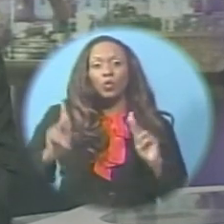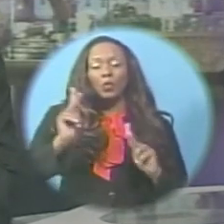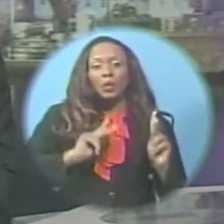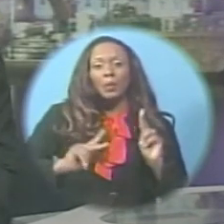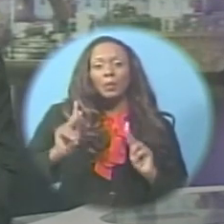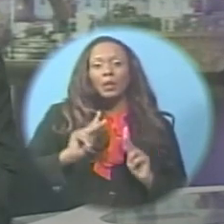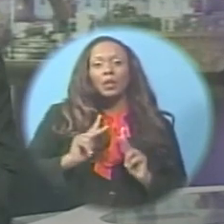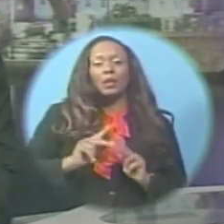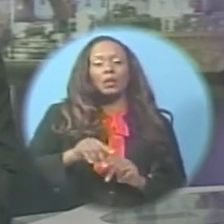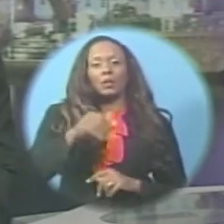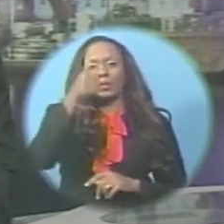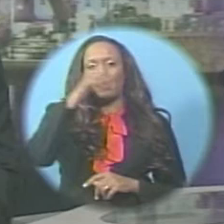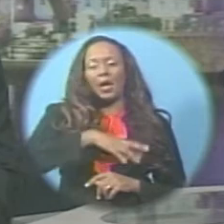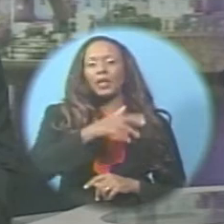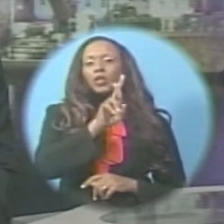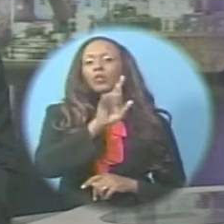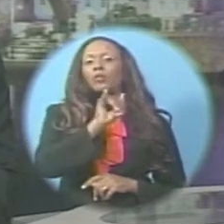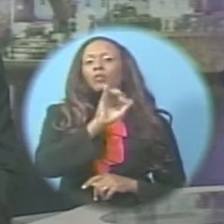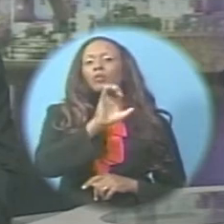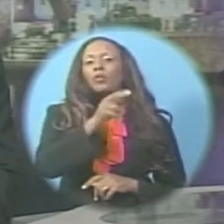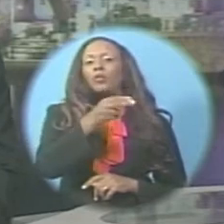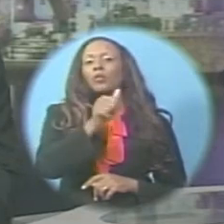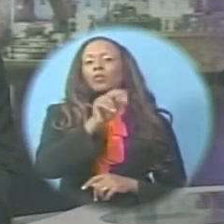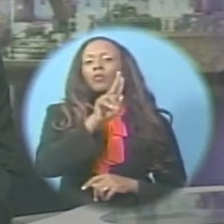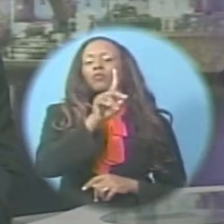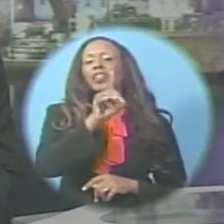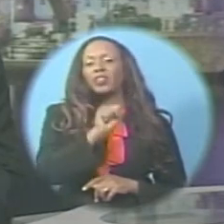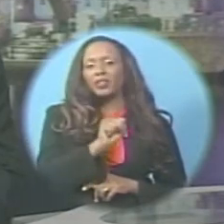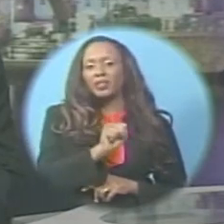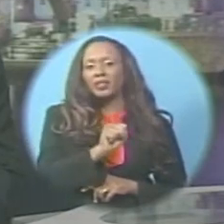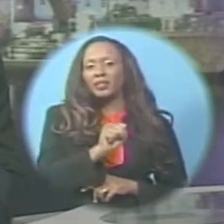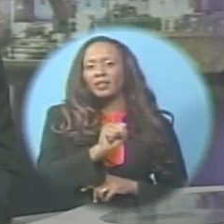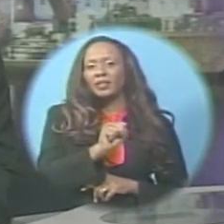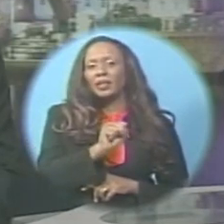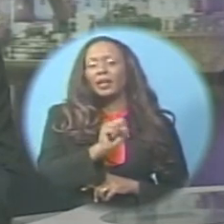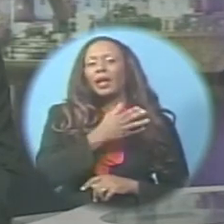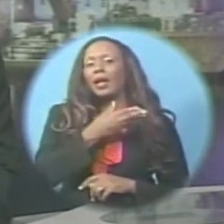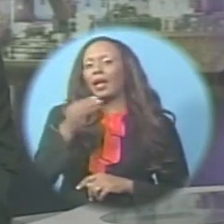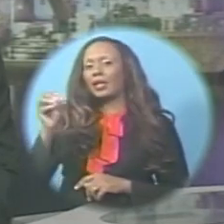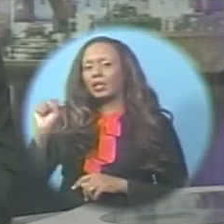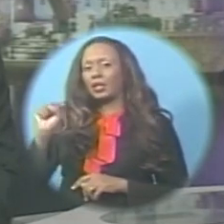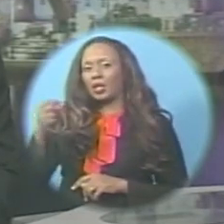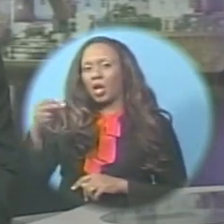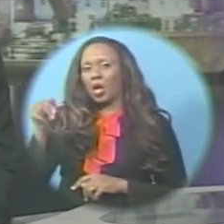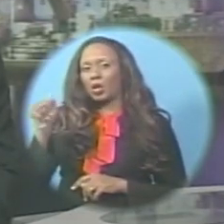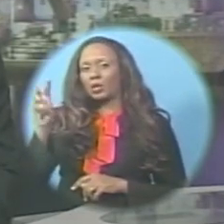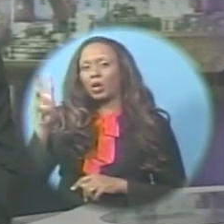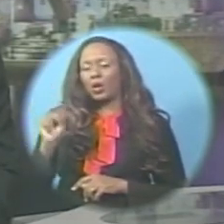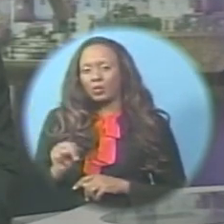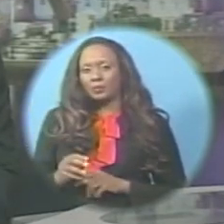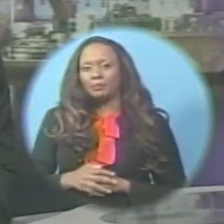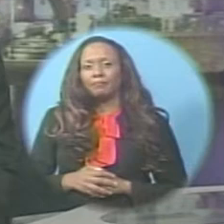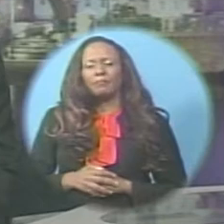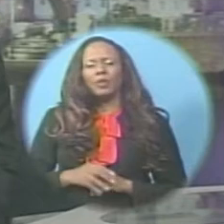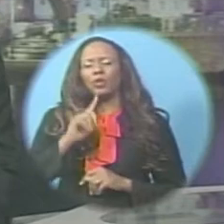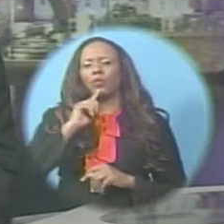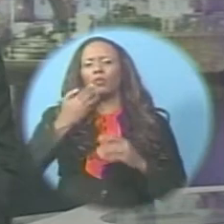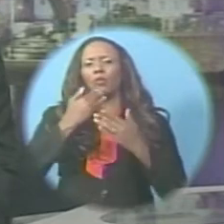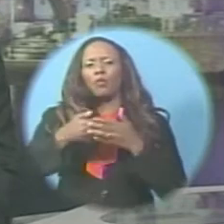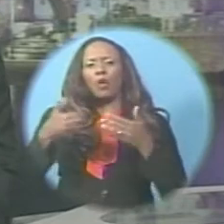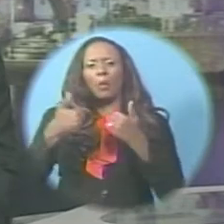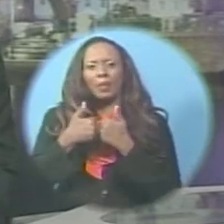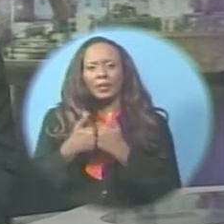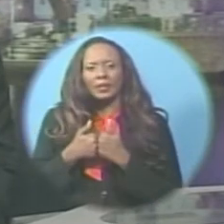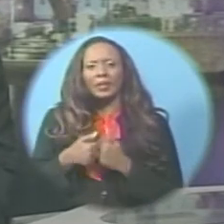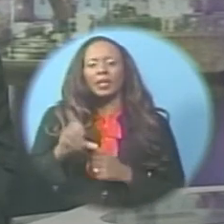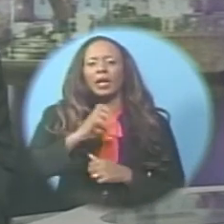with Richards prevailing in the round of 64. The other matchup saw Davian Taylor defeating Seth Best 21-10,